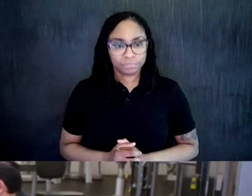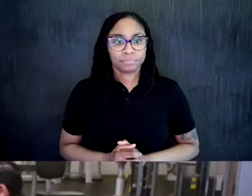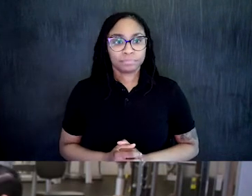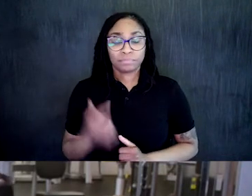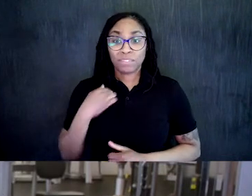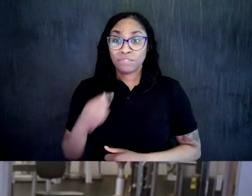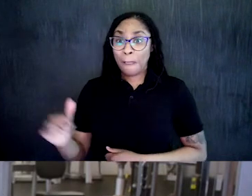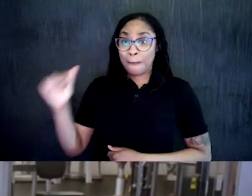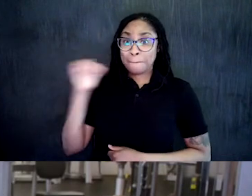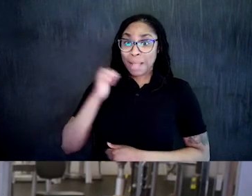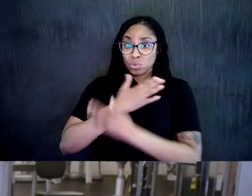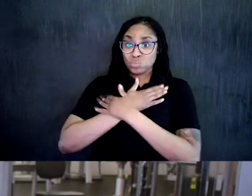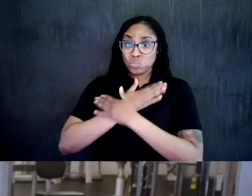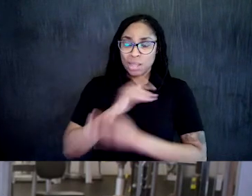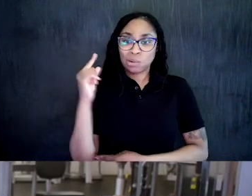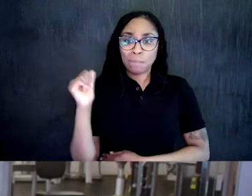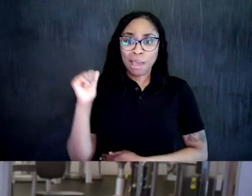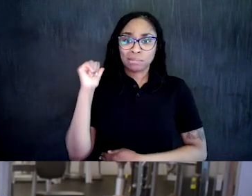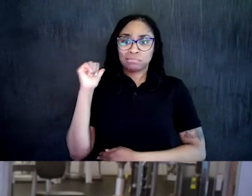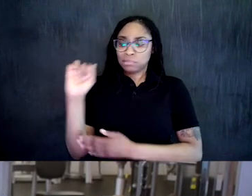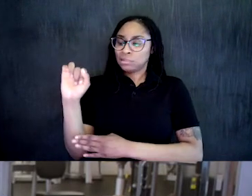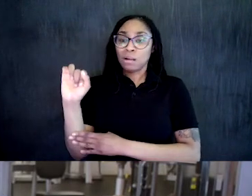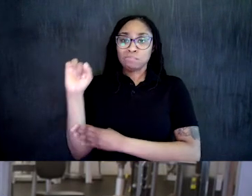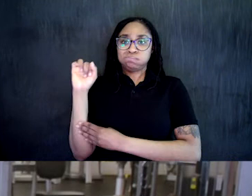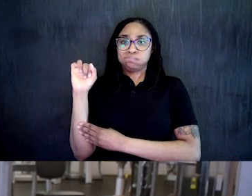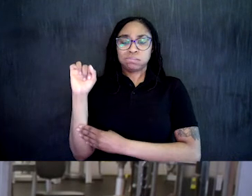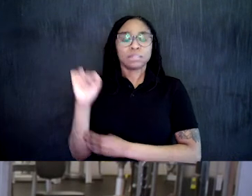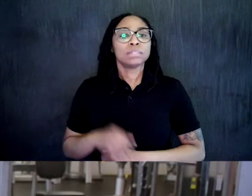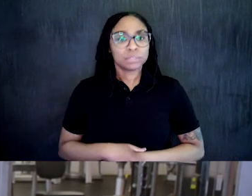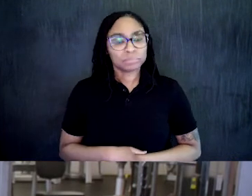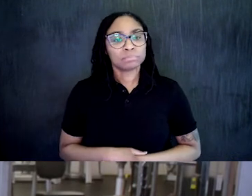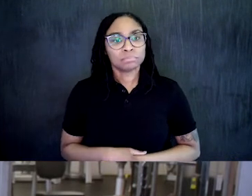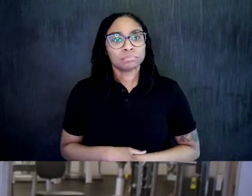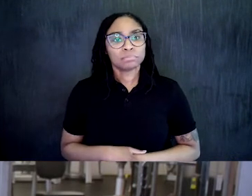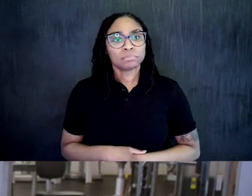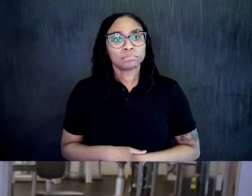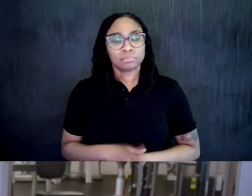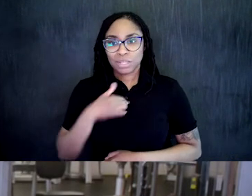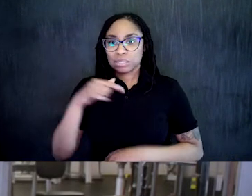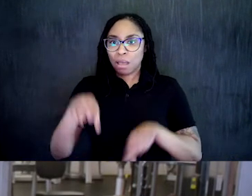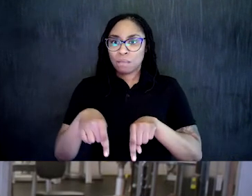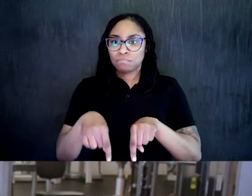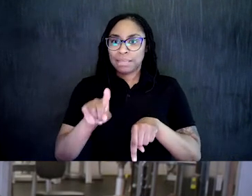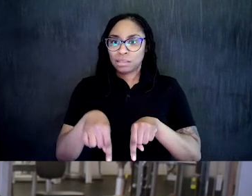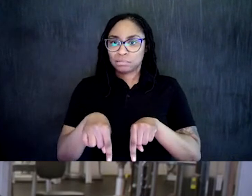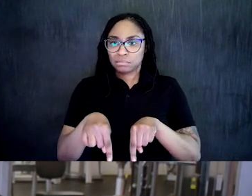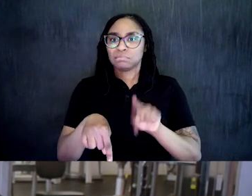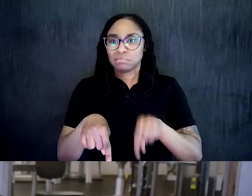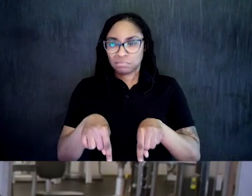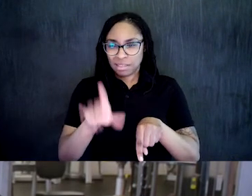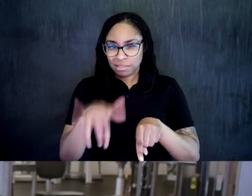All right, so hand under the leg. All right, we're gonna pick up this foot, and then we're gonna pick up the leg as high as we can